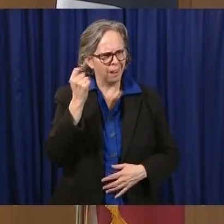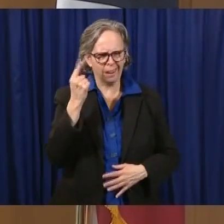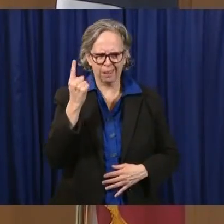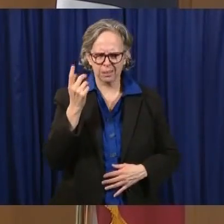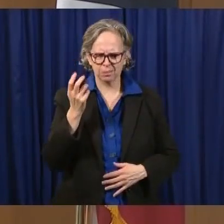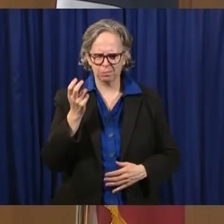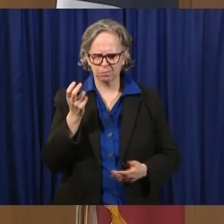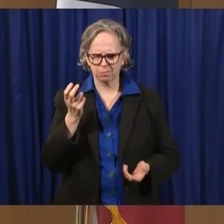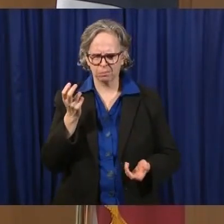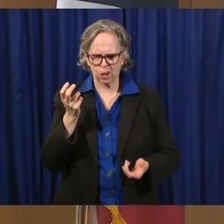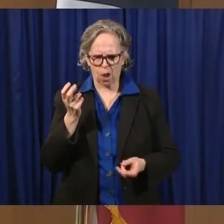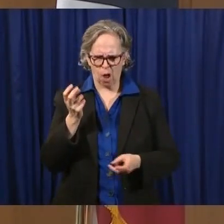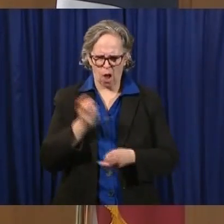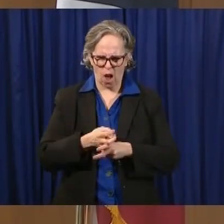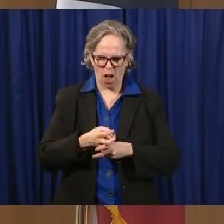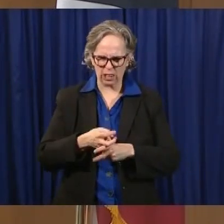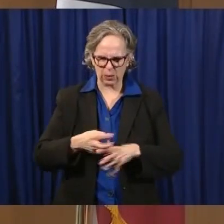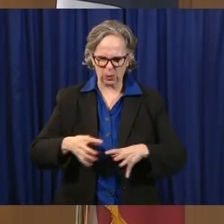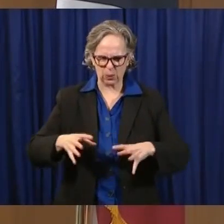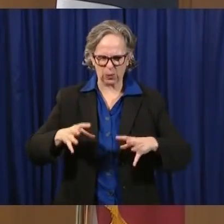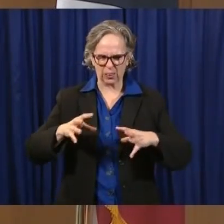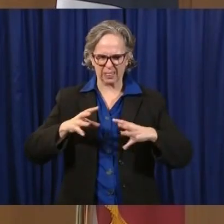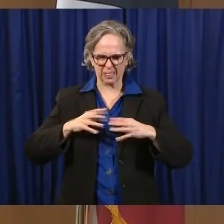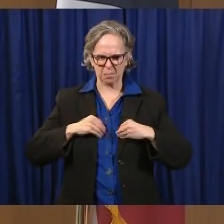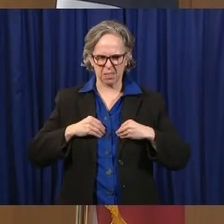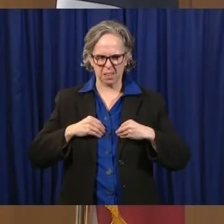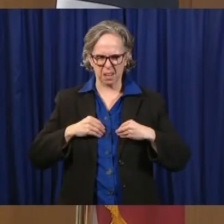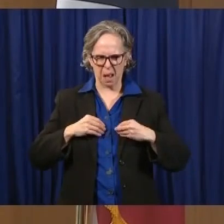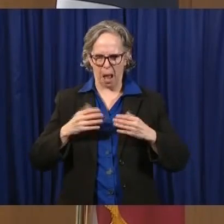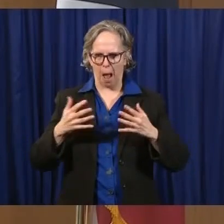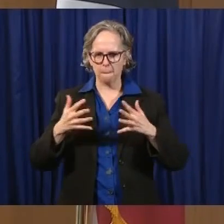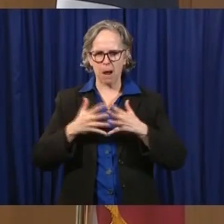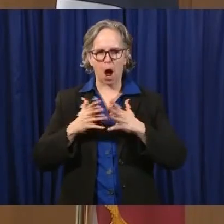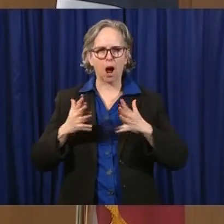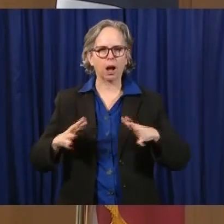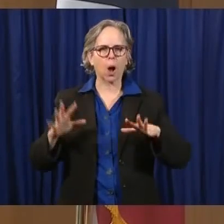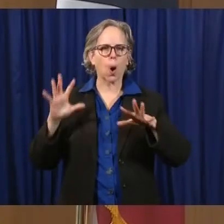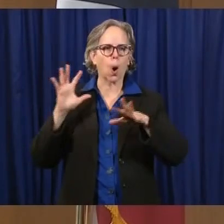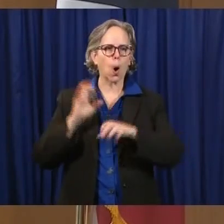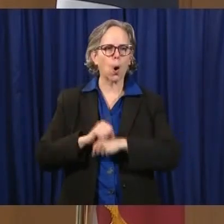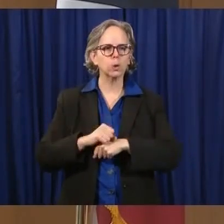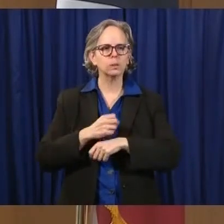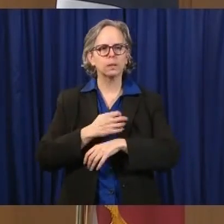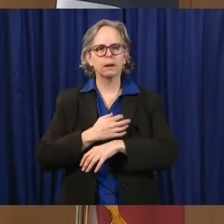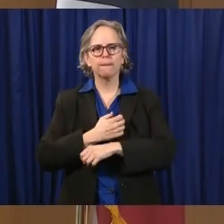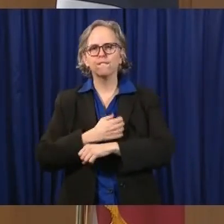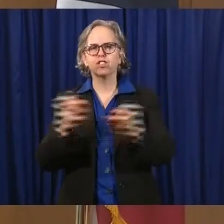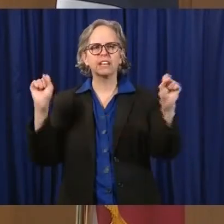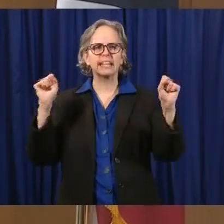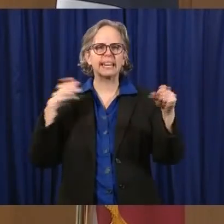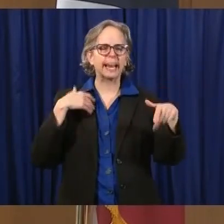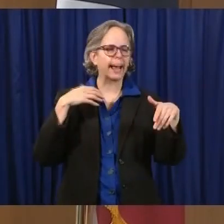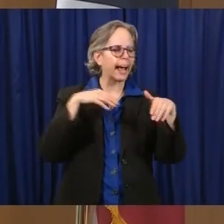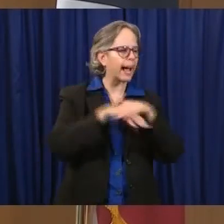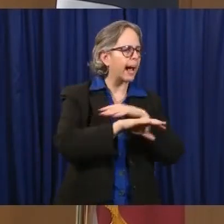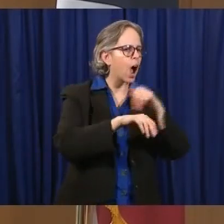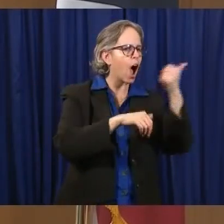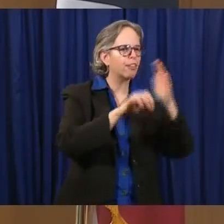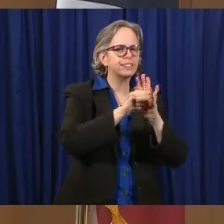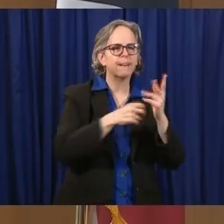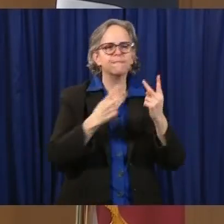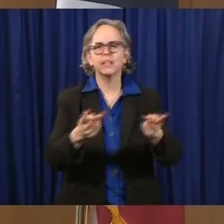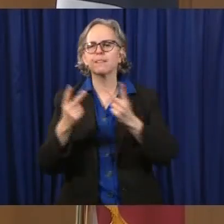Ohioans and Americans were used to going in and winning and then leaving, and we did it, and so let's move on to life. But as